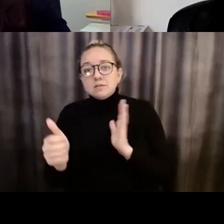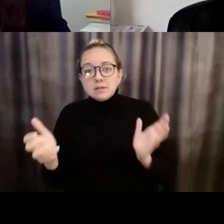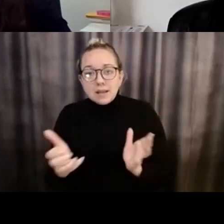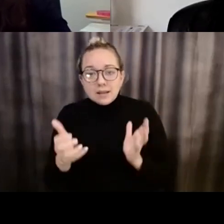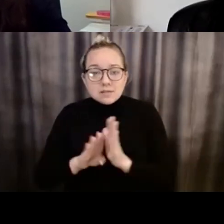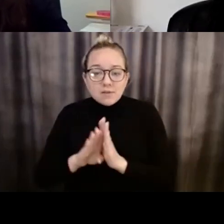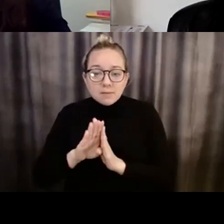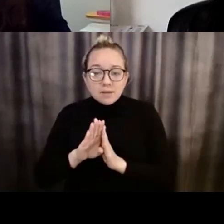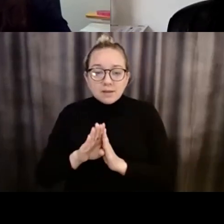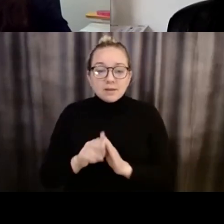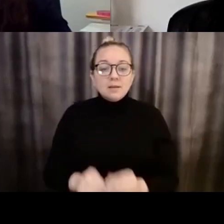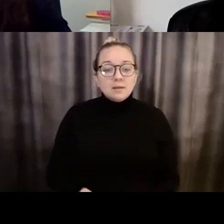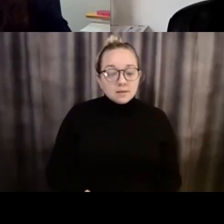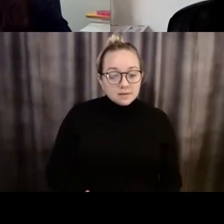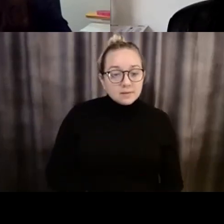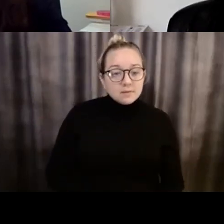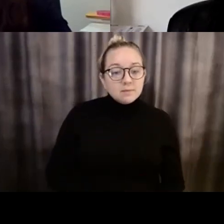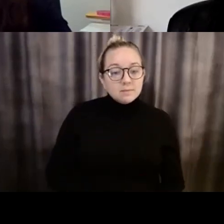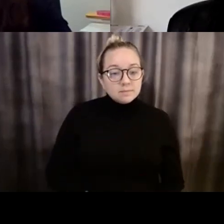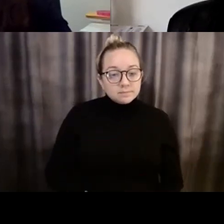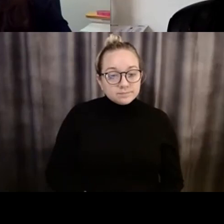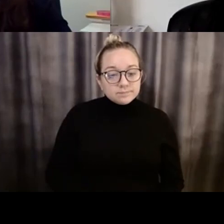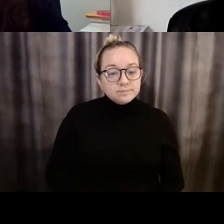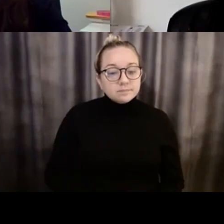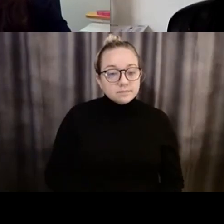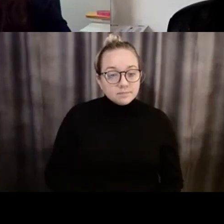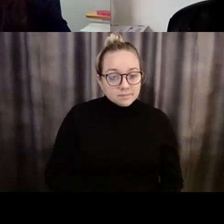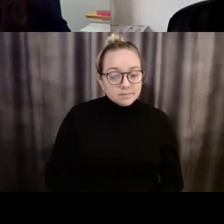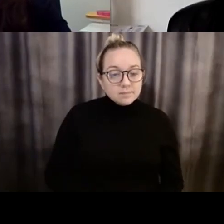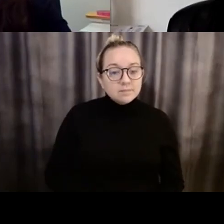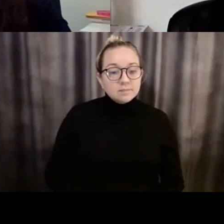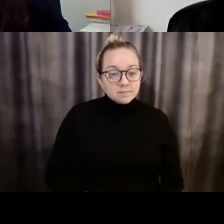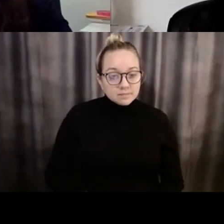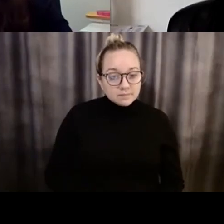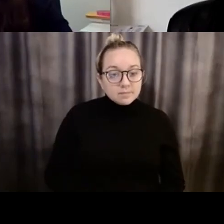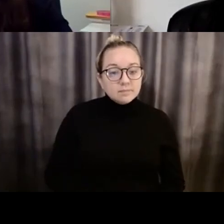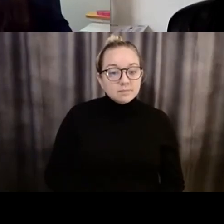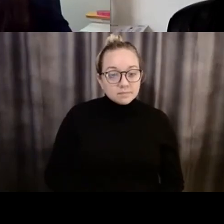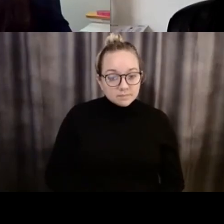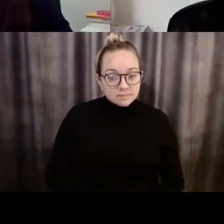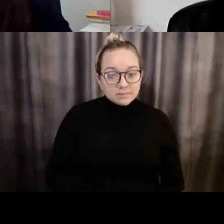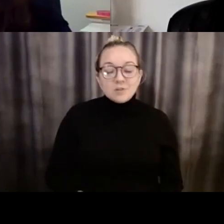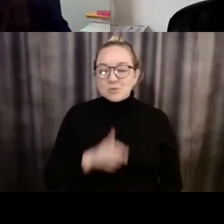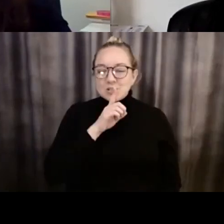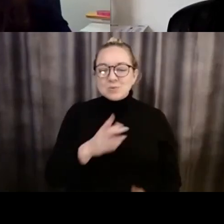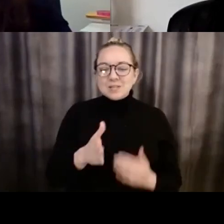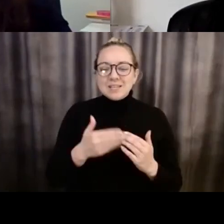very easy to have that sense of like everybody's in the office, so they will be having the exposure,